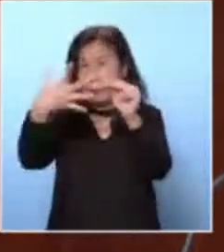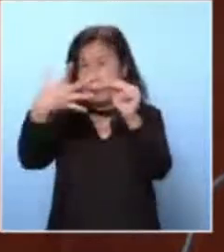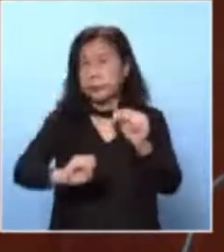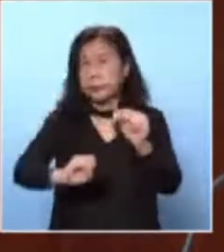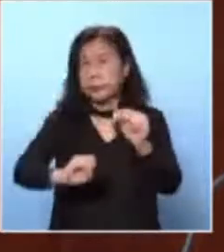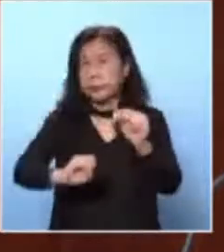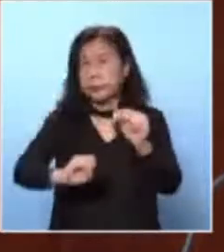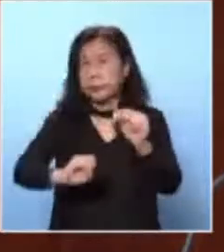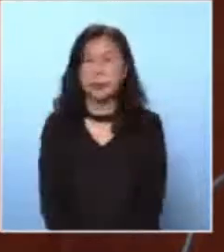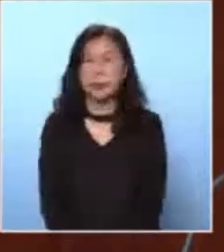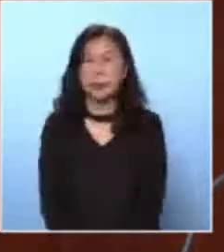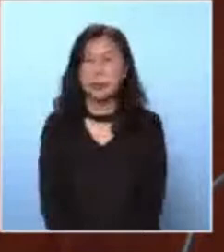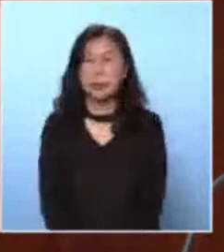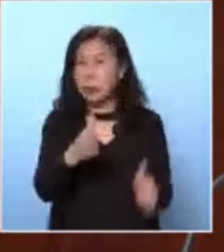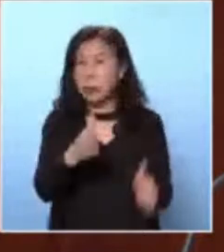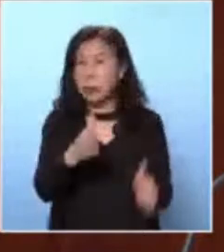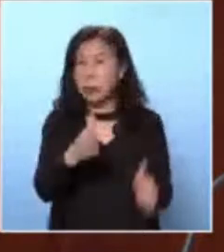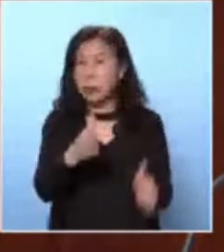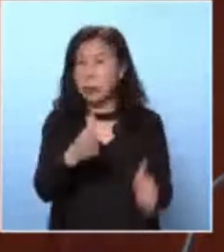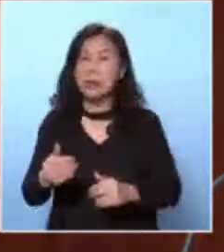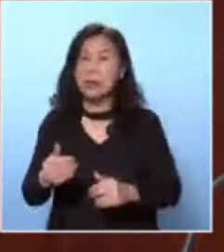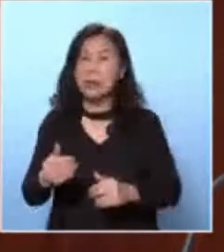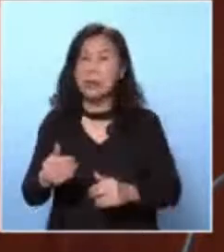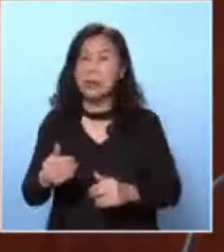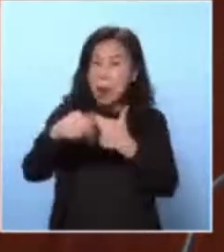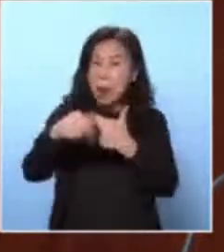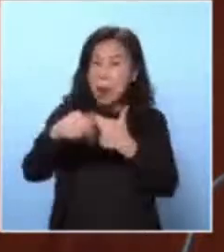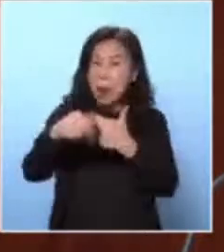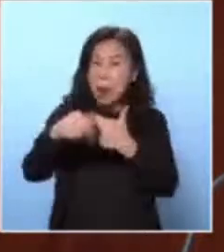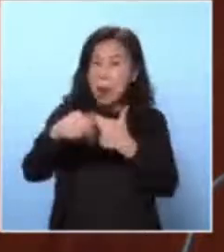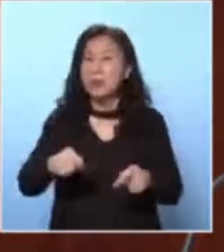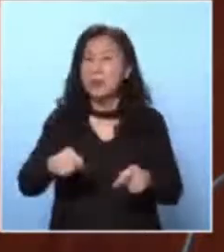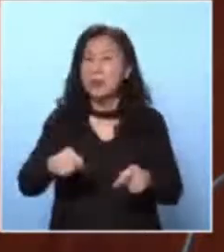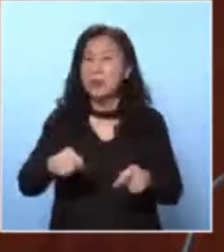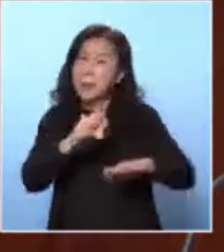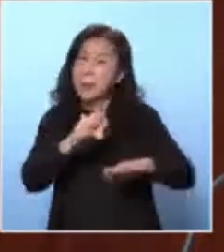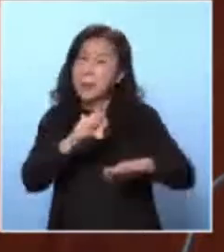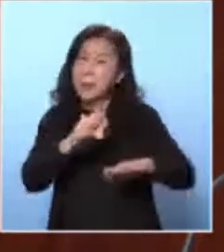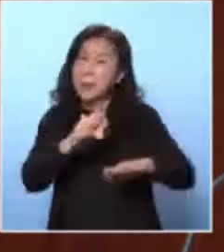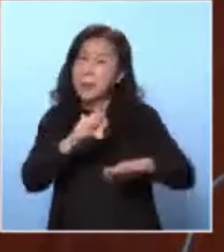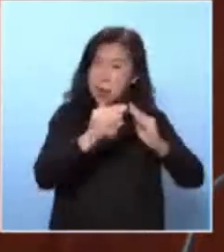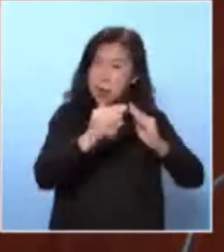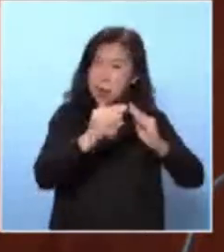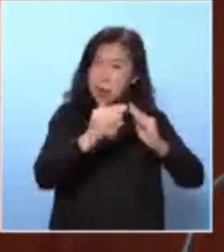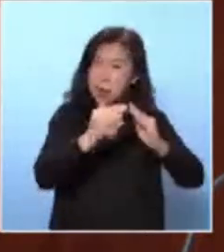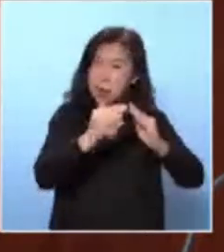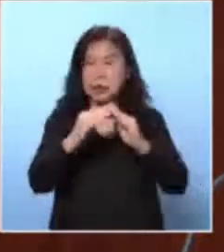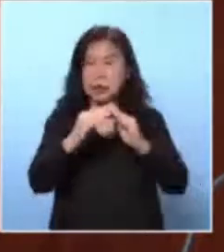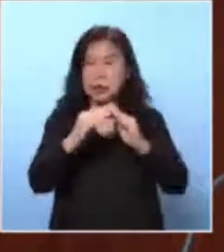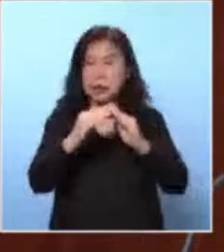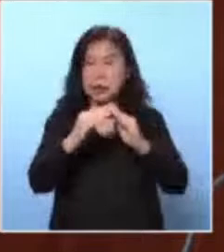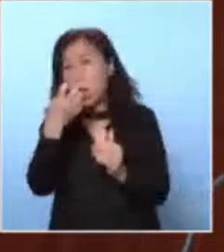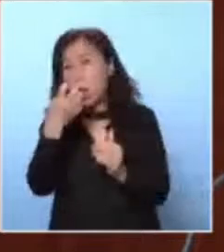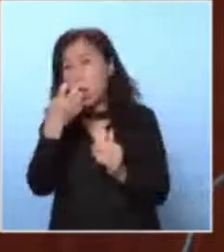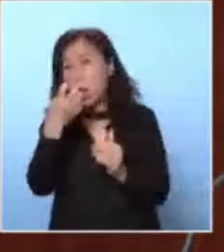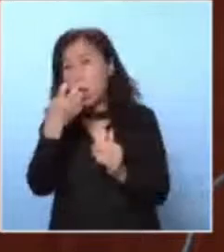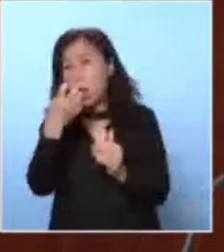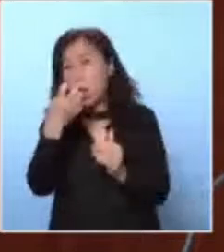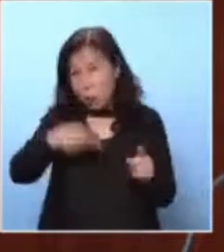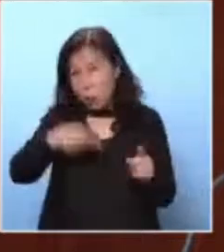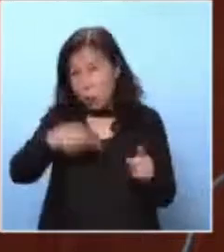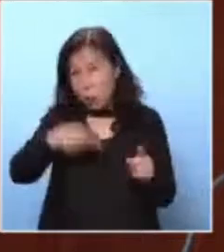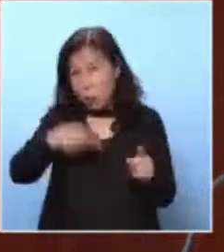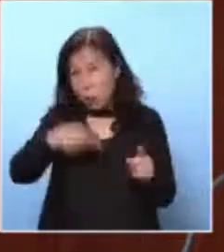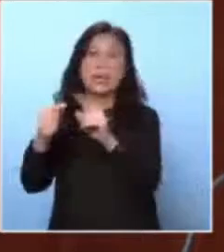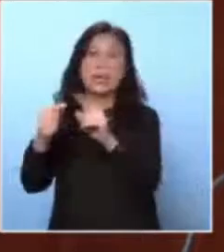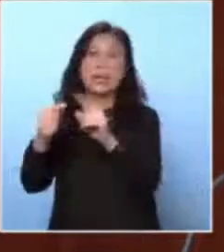This arrangement will help alleviate the financial burden on Hong Kong permanent residents, Hong Kong PRs, who have already owned